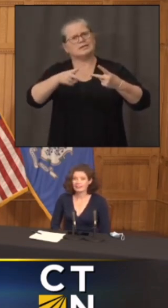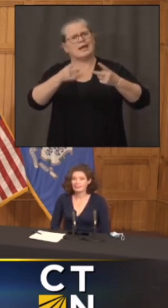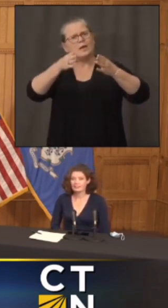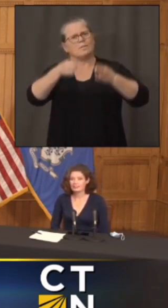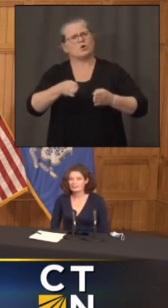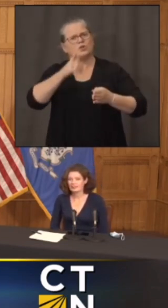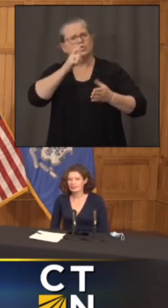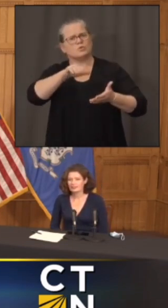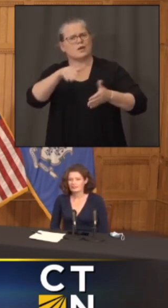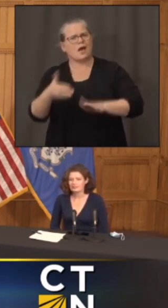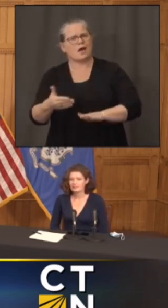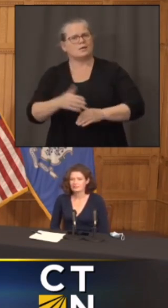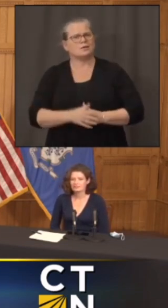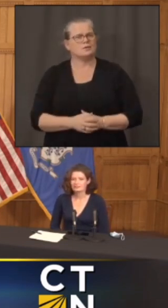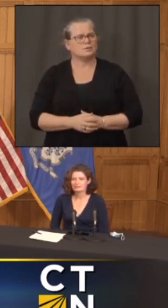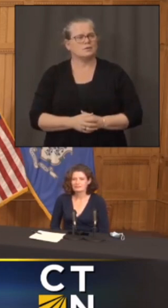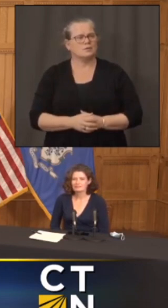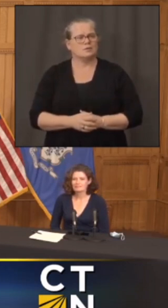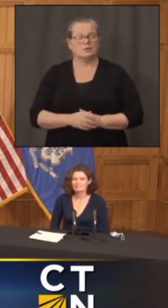Any of you know that? I don't.